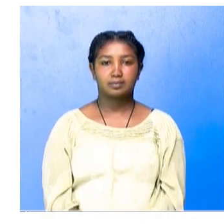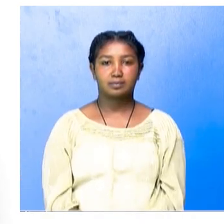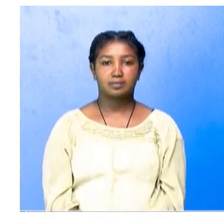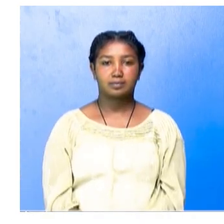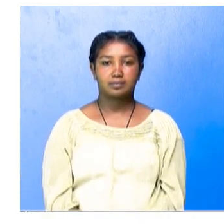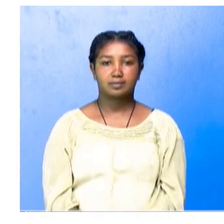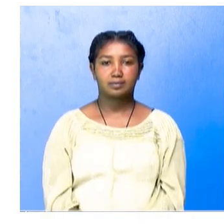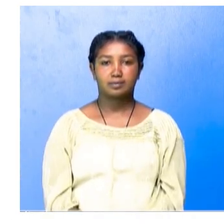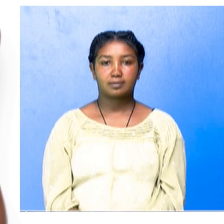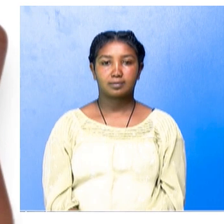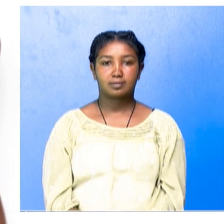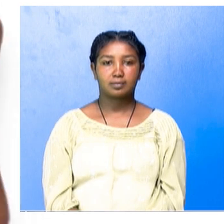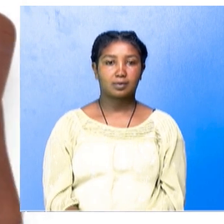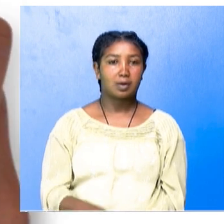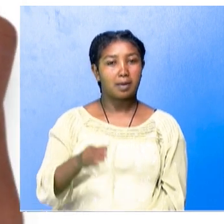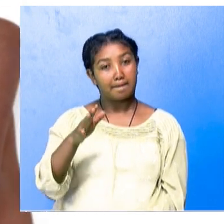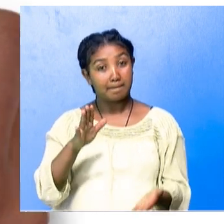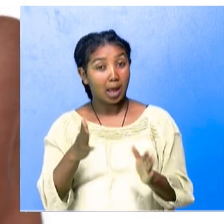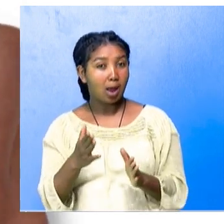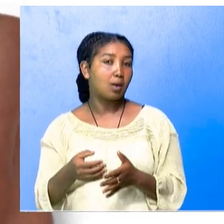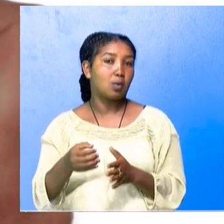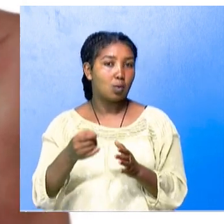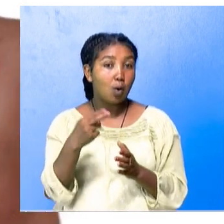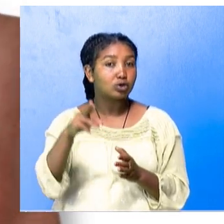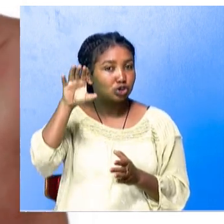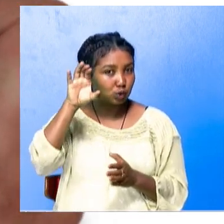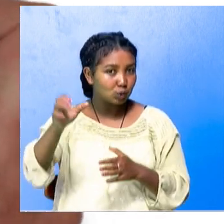Me should.